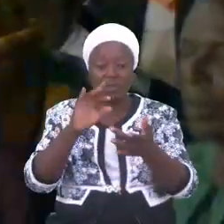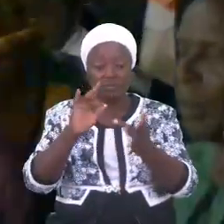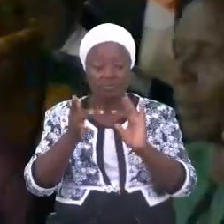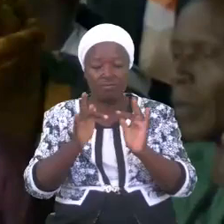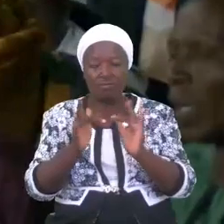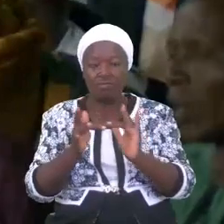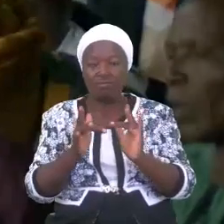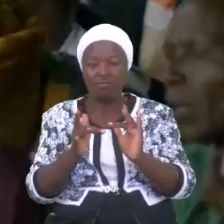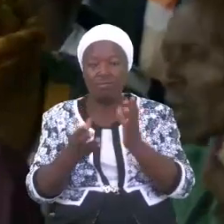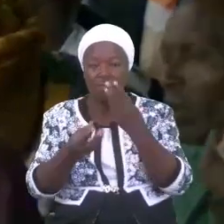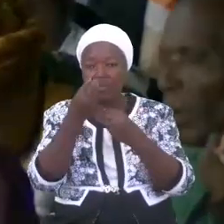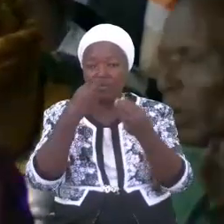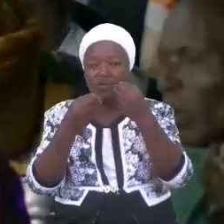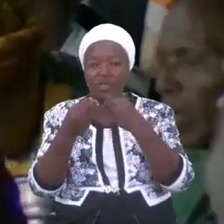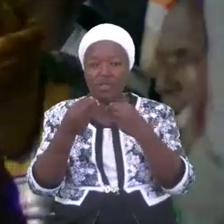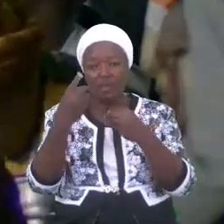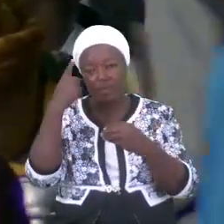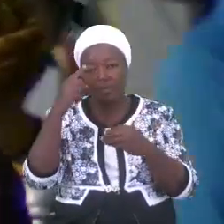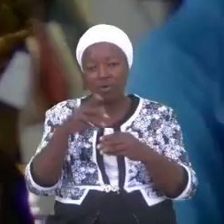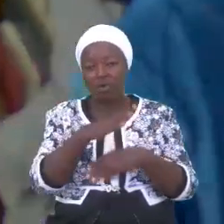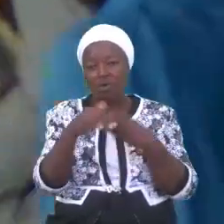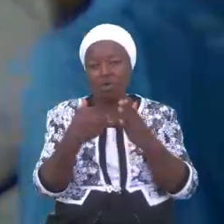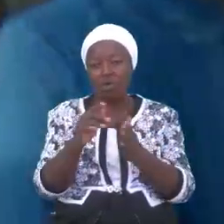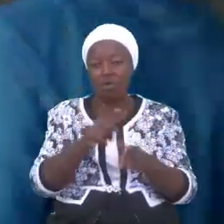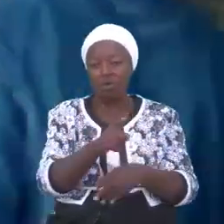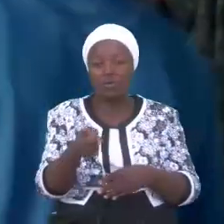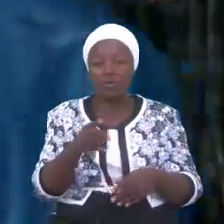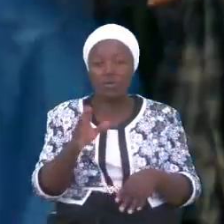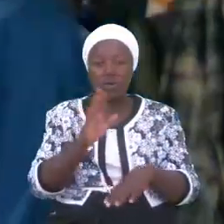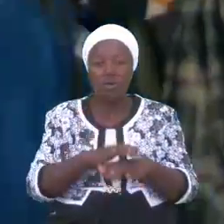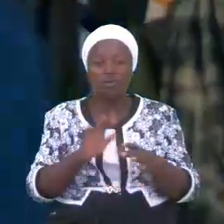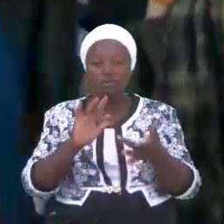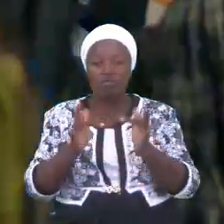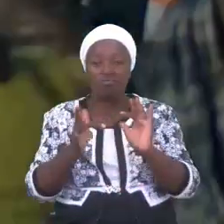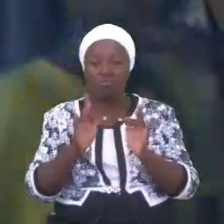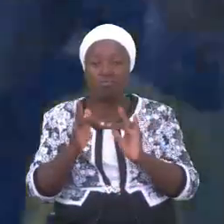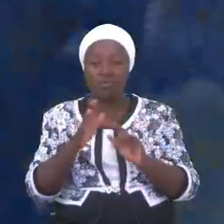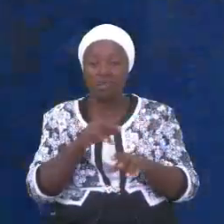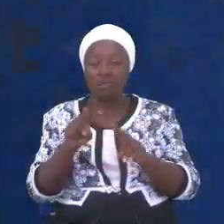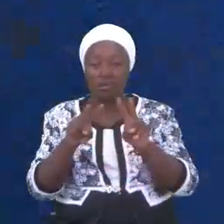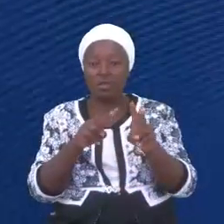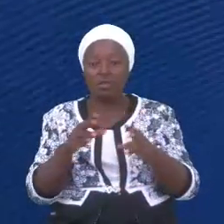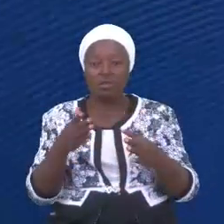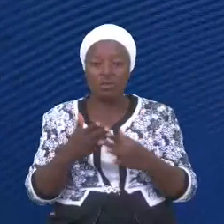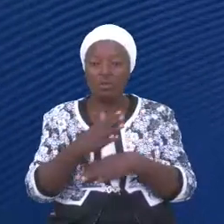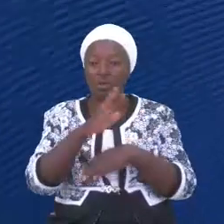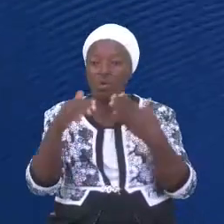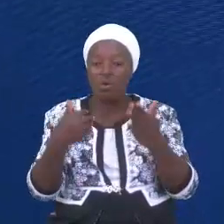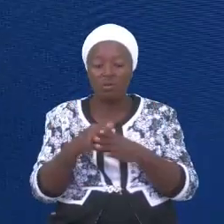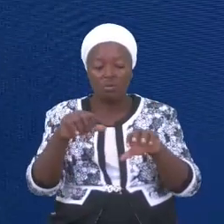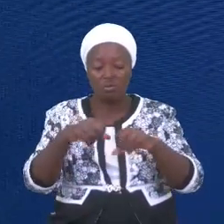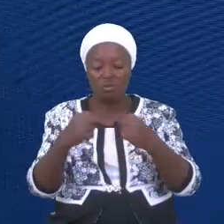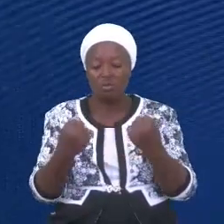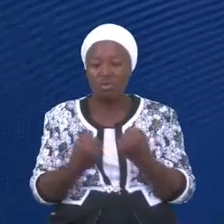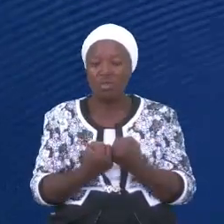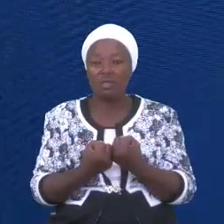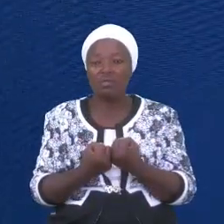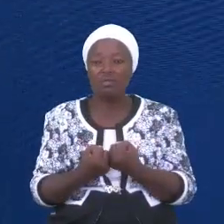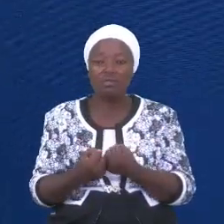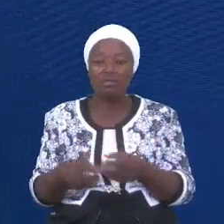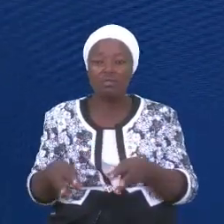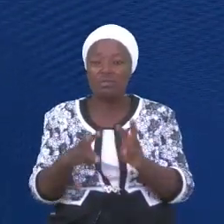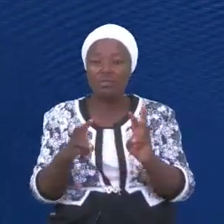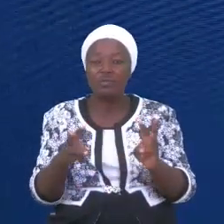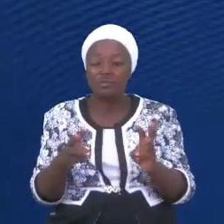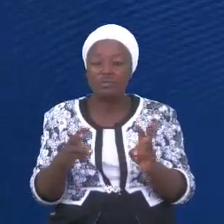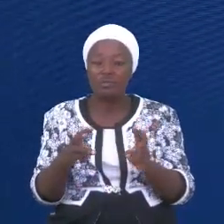banquet for those online, and they are watching through all the social media, that there